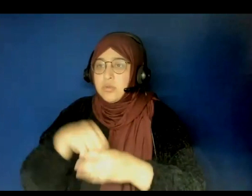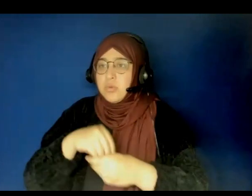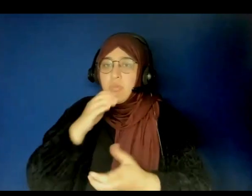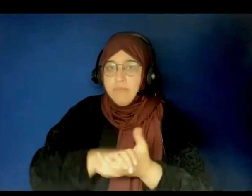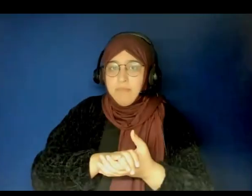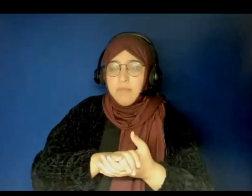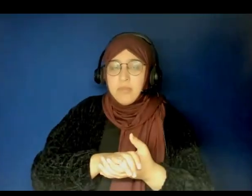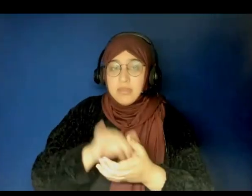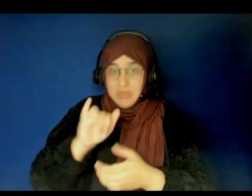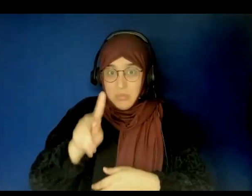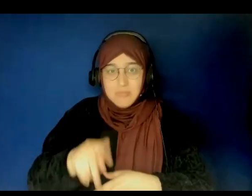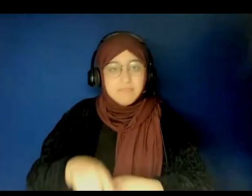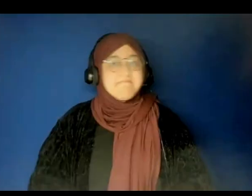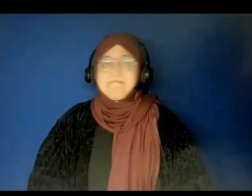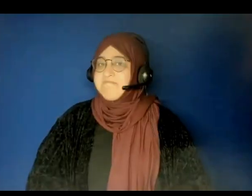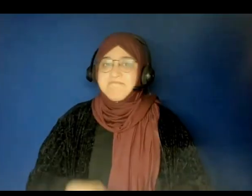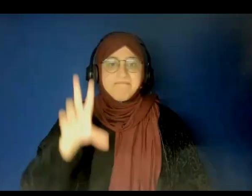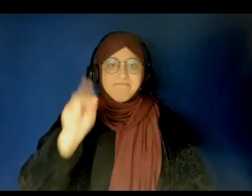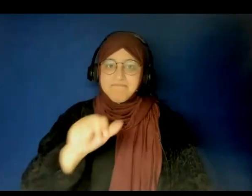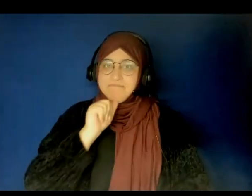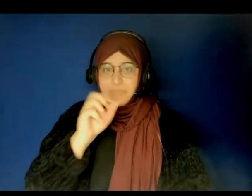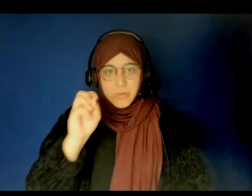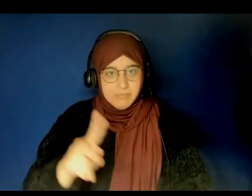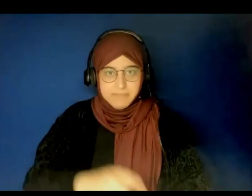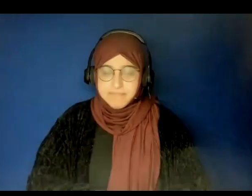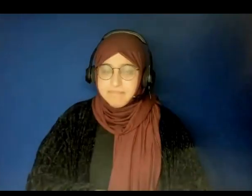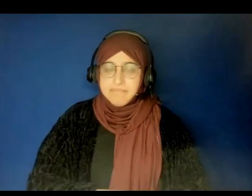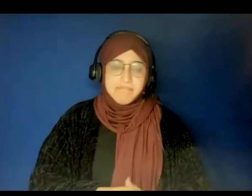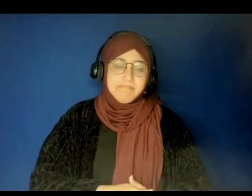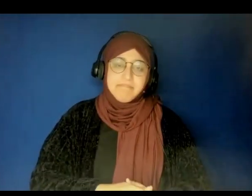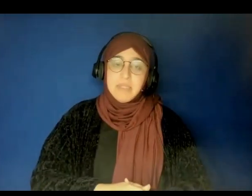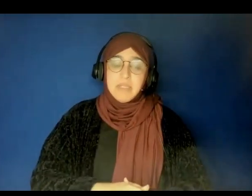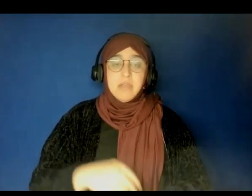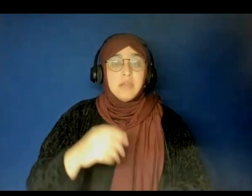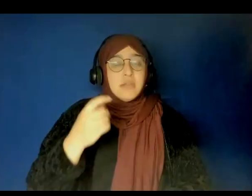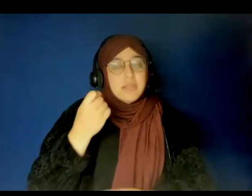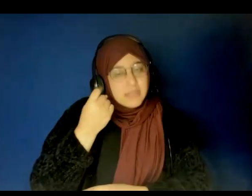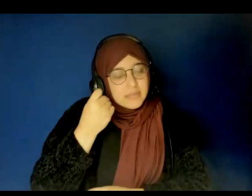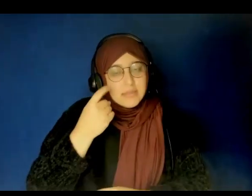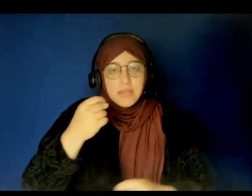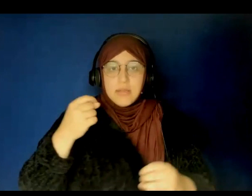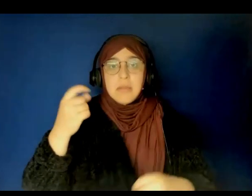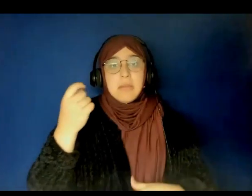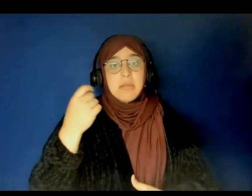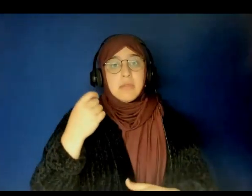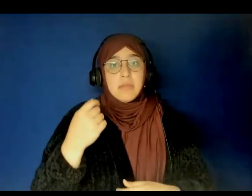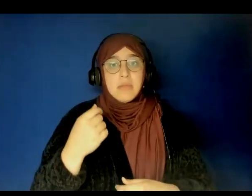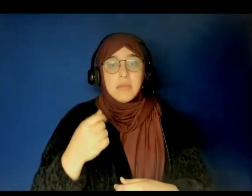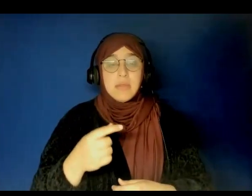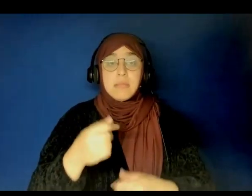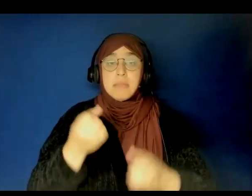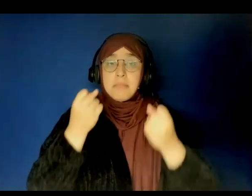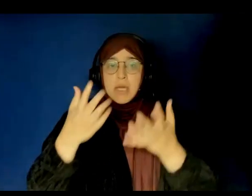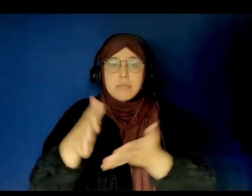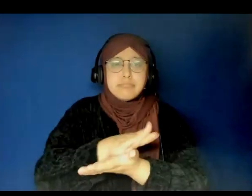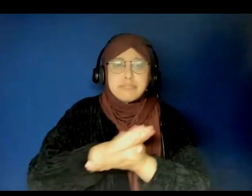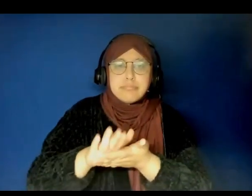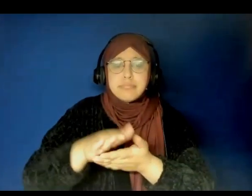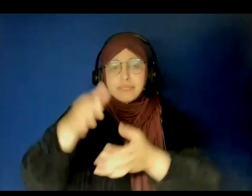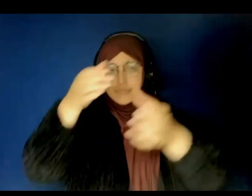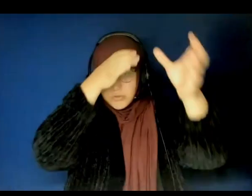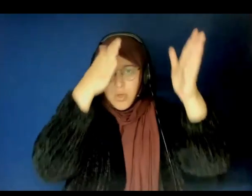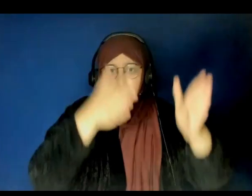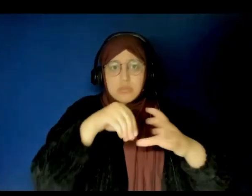not okay. So we do not have, many of the pious scholars of the past used to